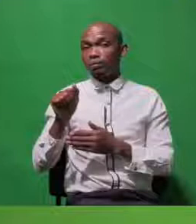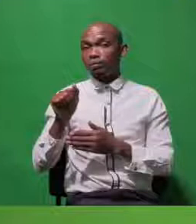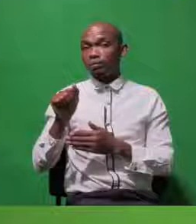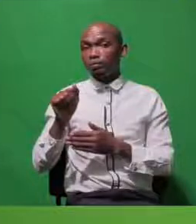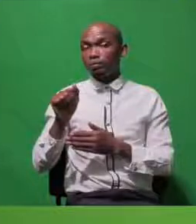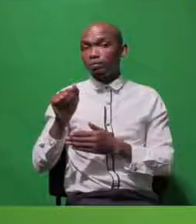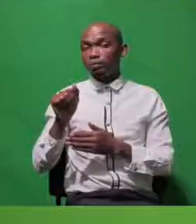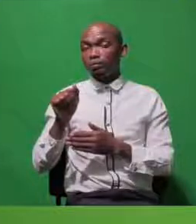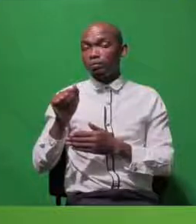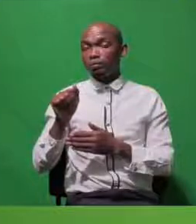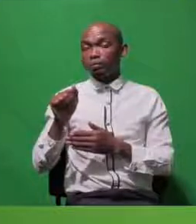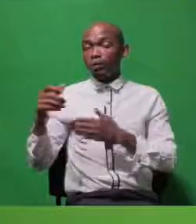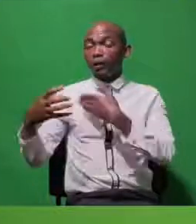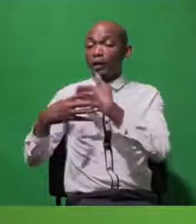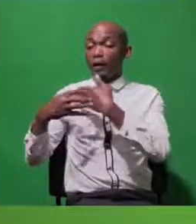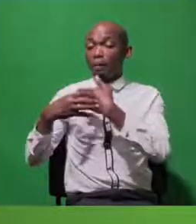reflected